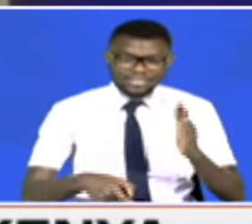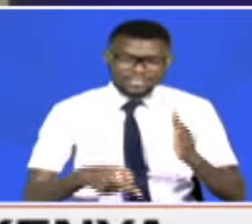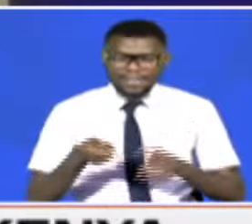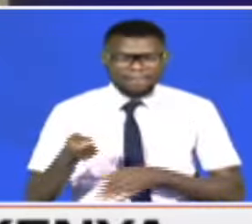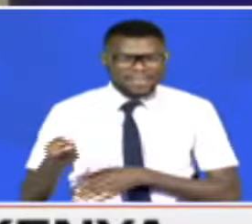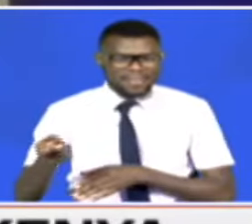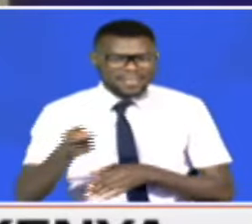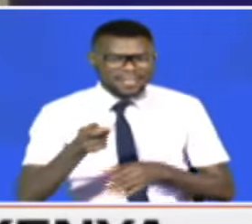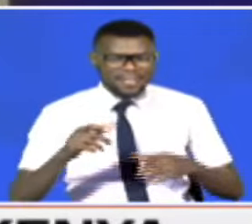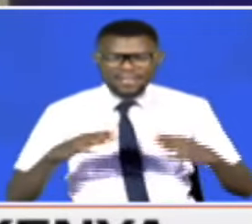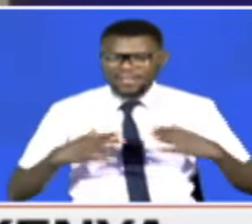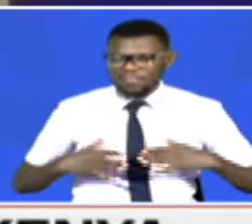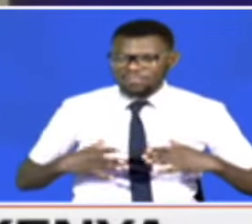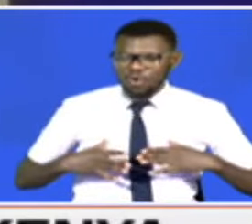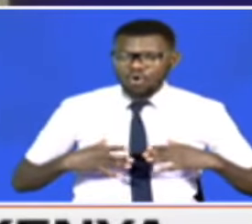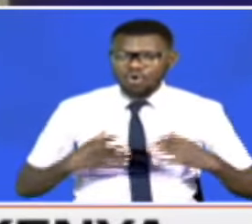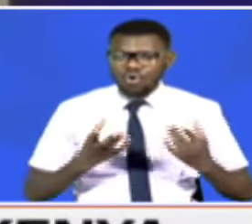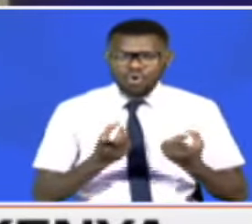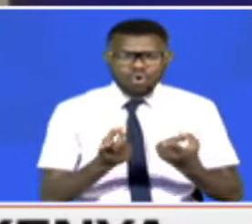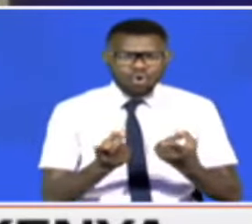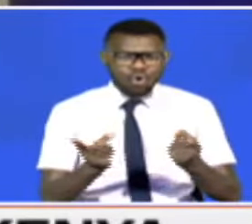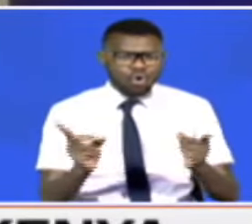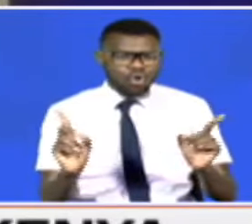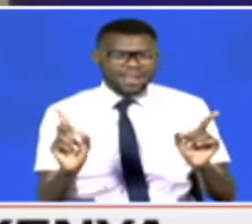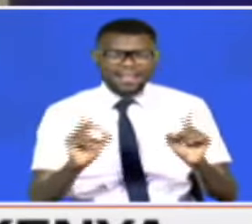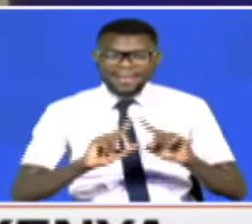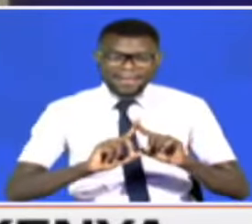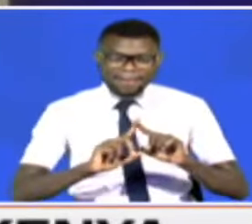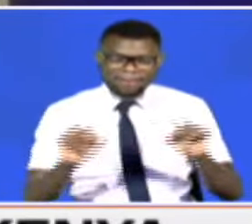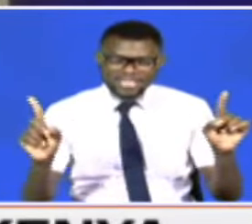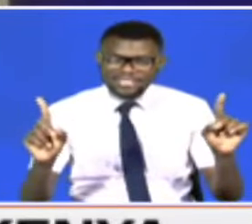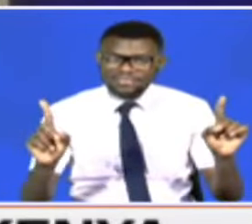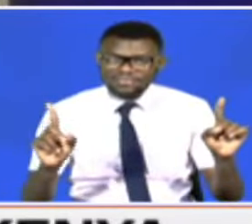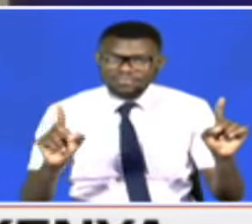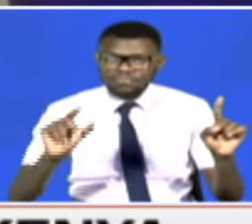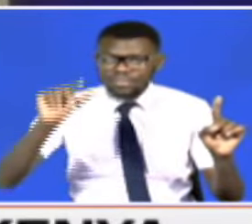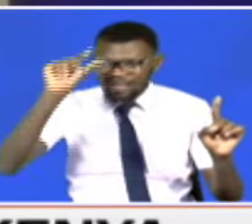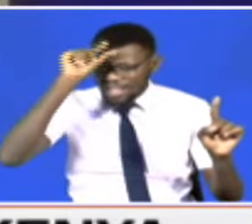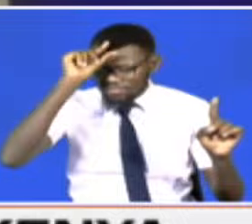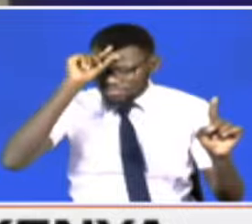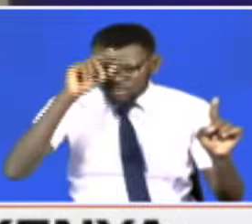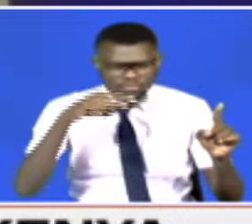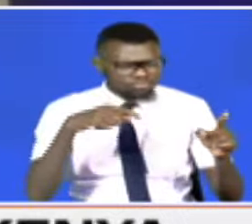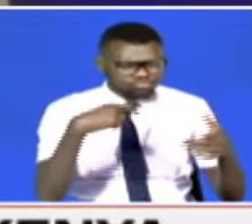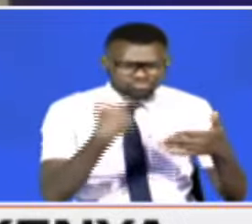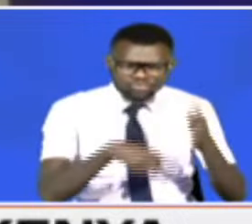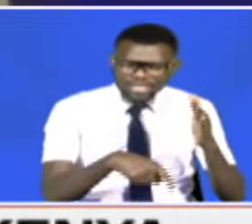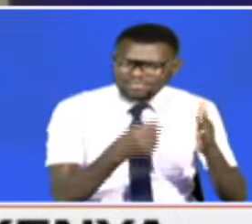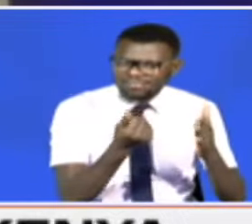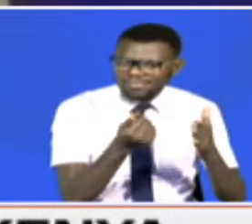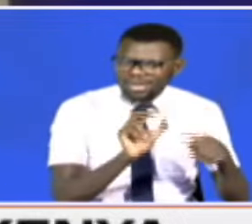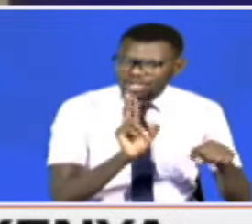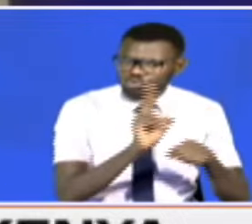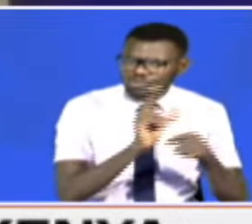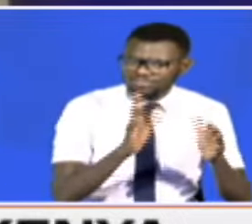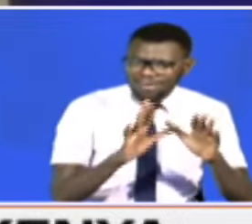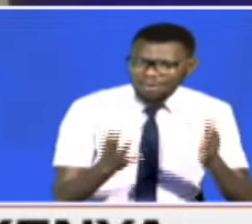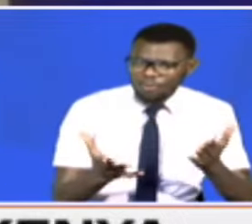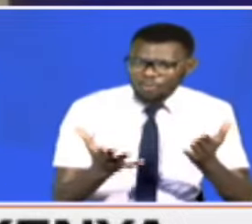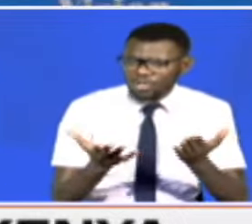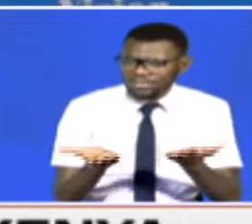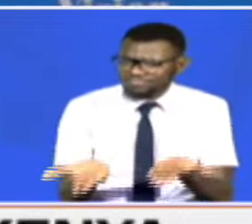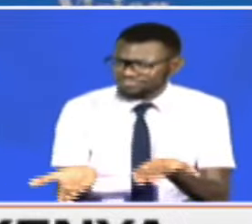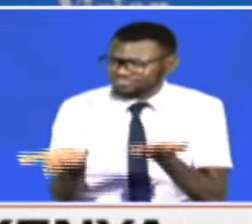There's a contradiction again when it comes to the feeling of how government is using the taxes for the well-being of